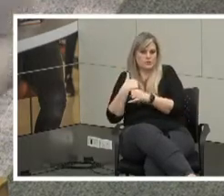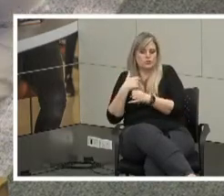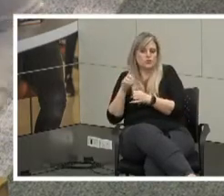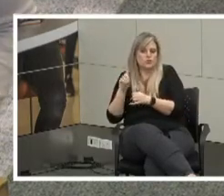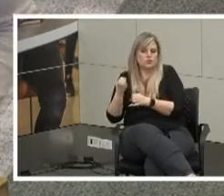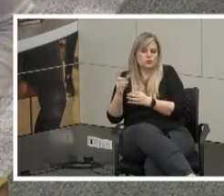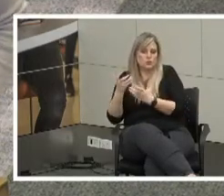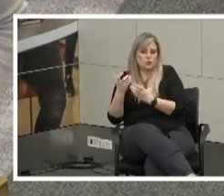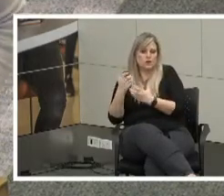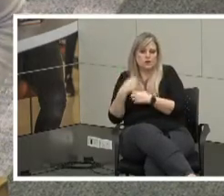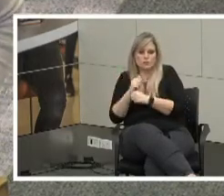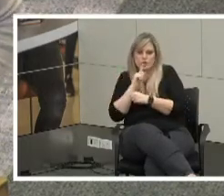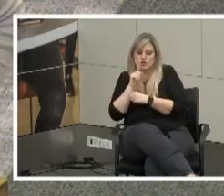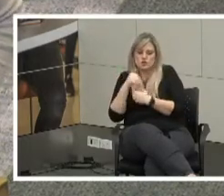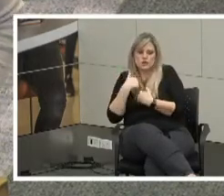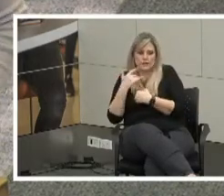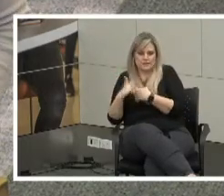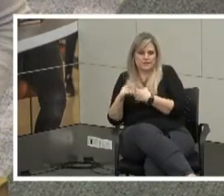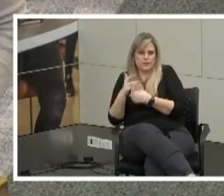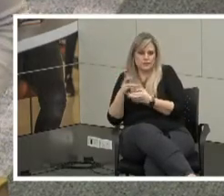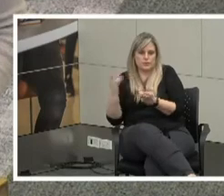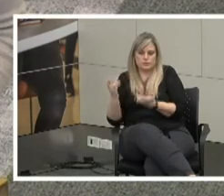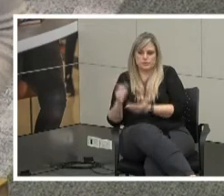ensure that they have an available